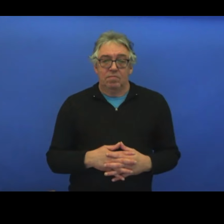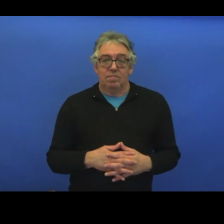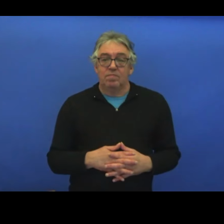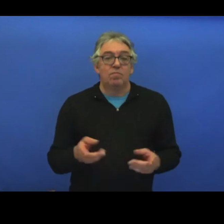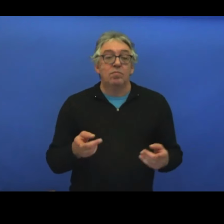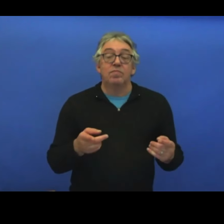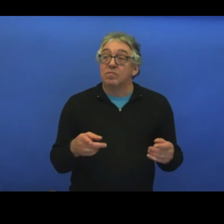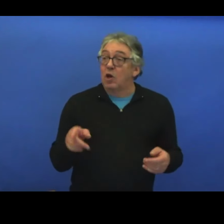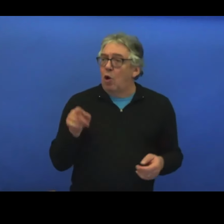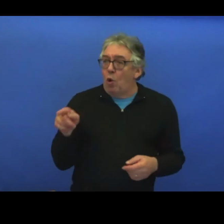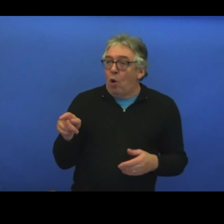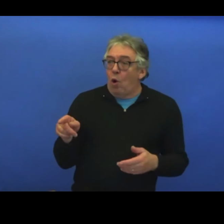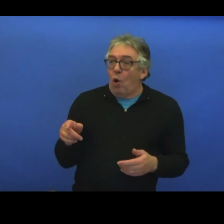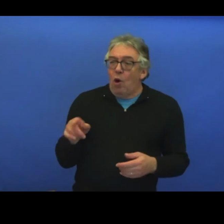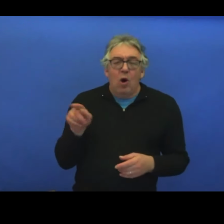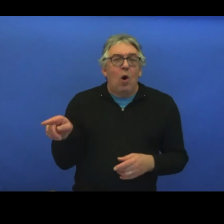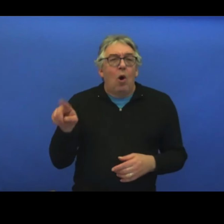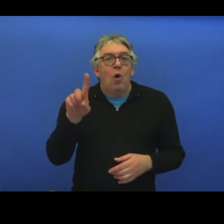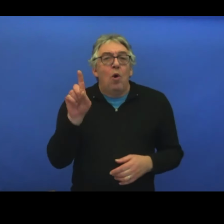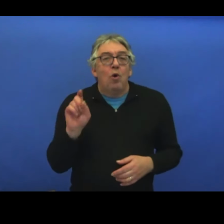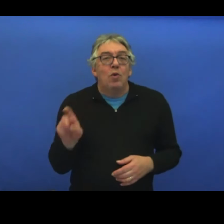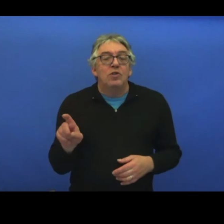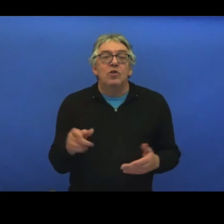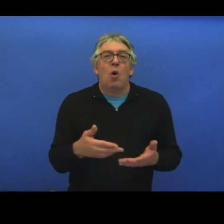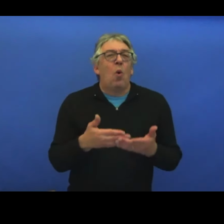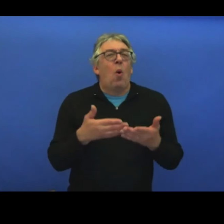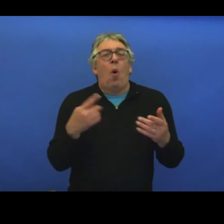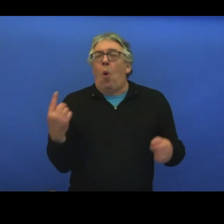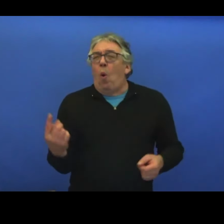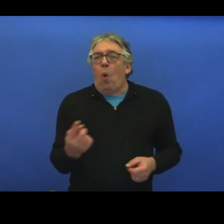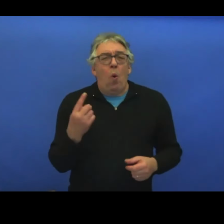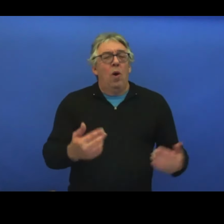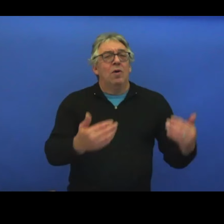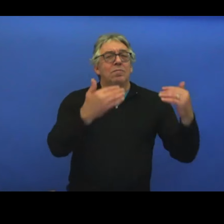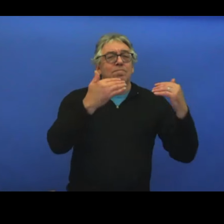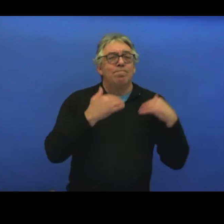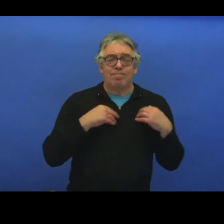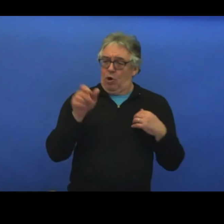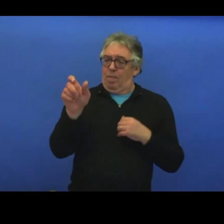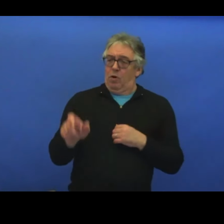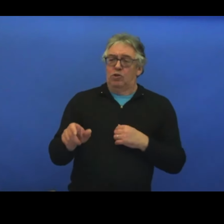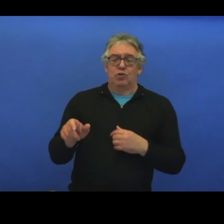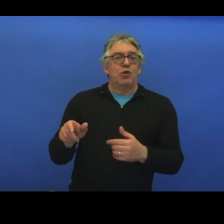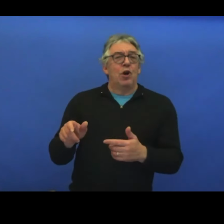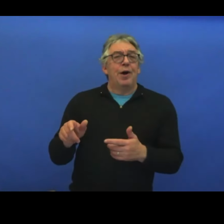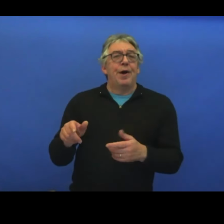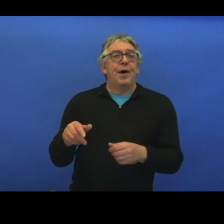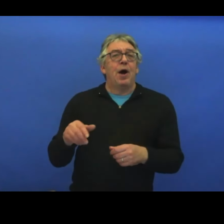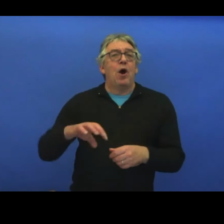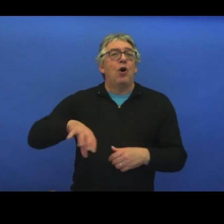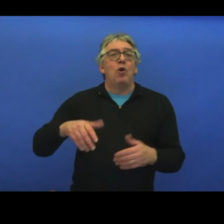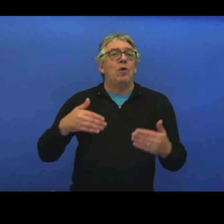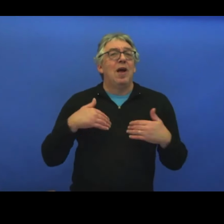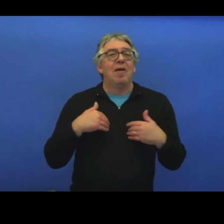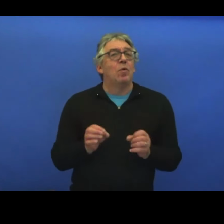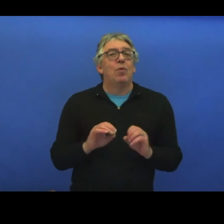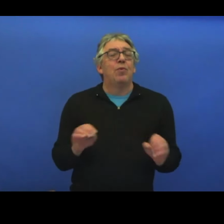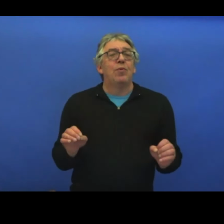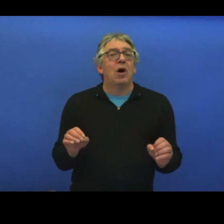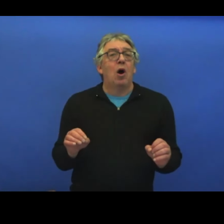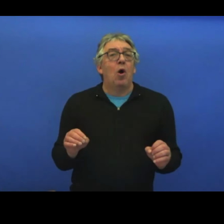Which organization is mainly responsible for the basic social protection of the stateless person? That would be the state.